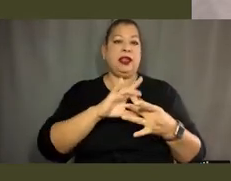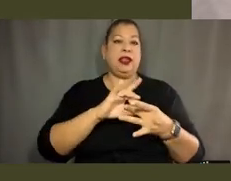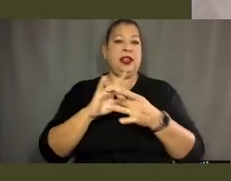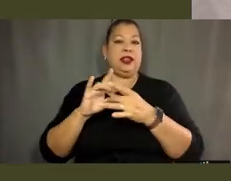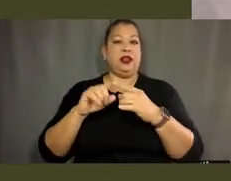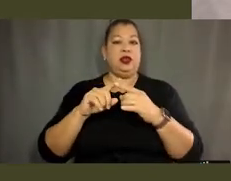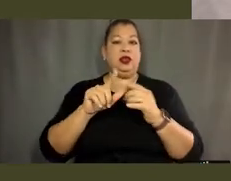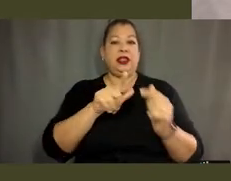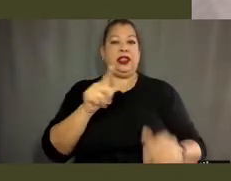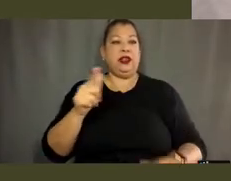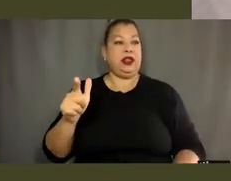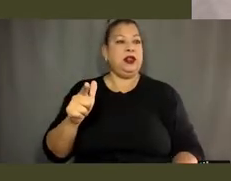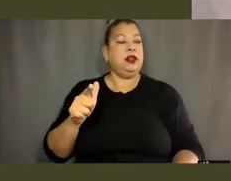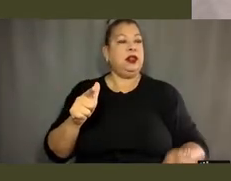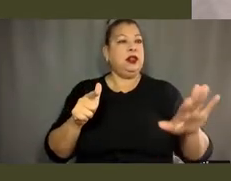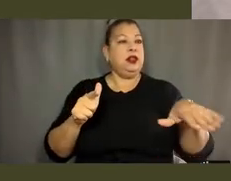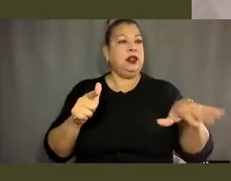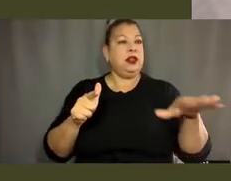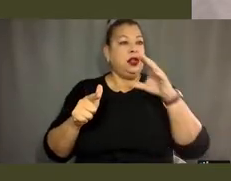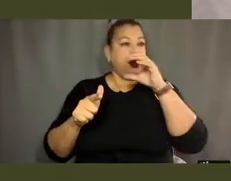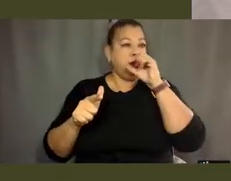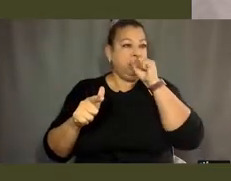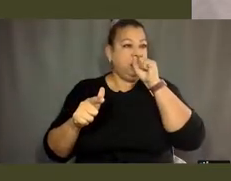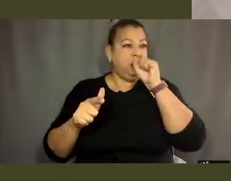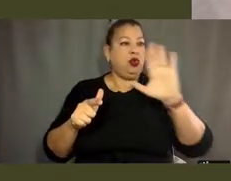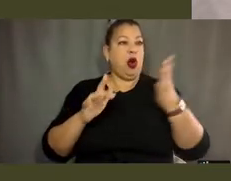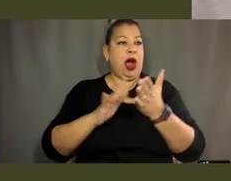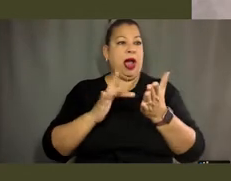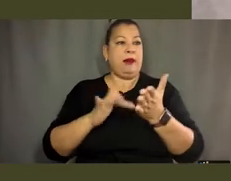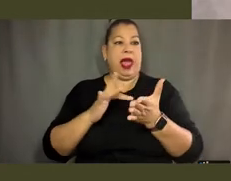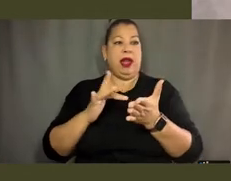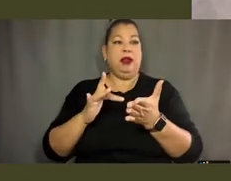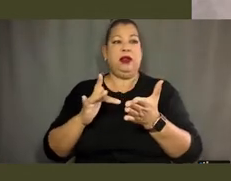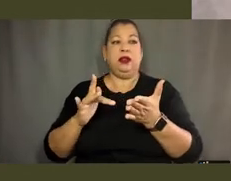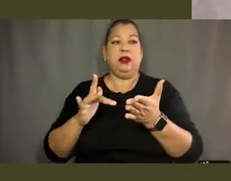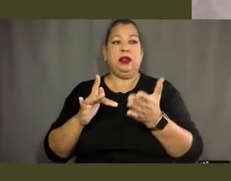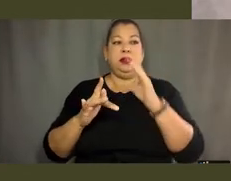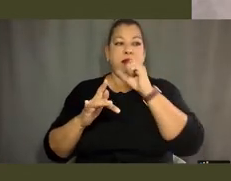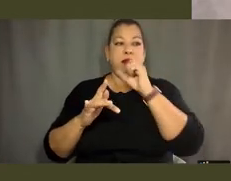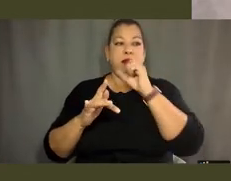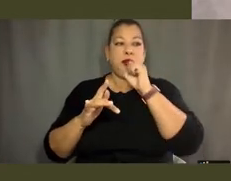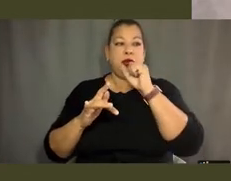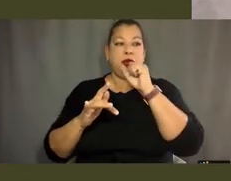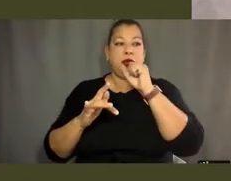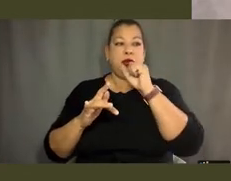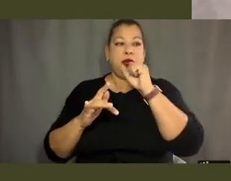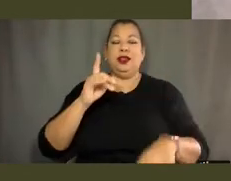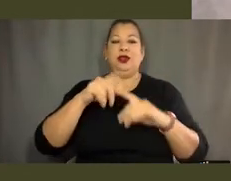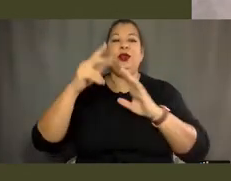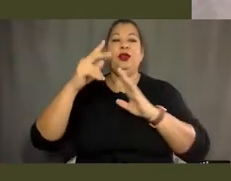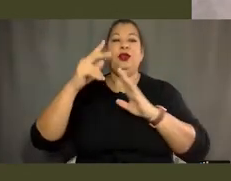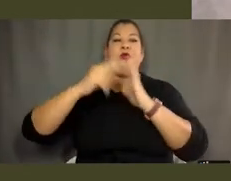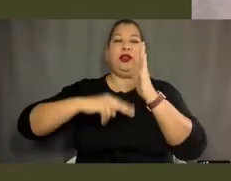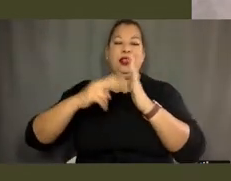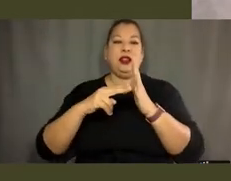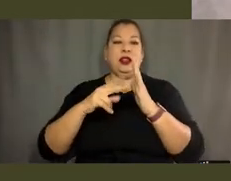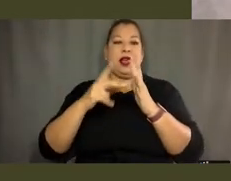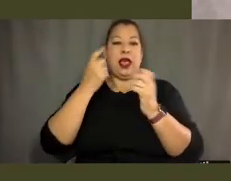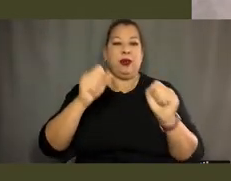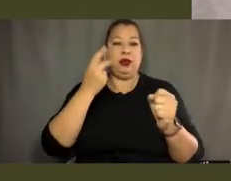For example, a brief on wildfires is now available to read at the address that you will be able to see on the screen